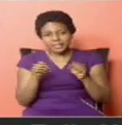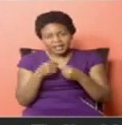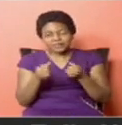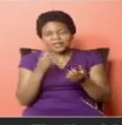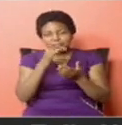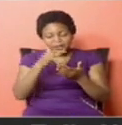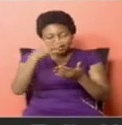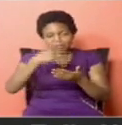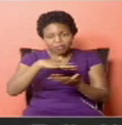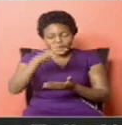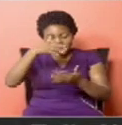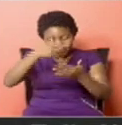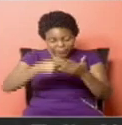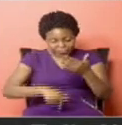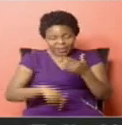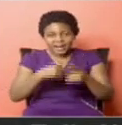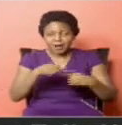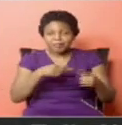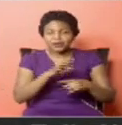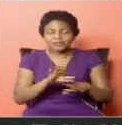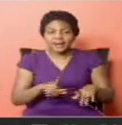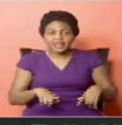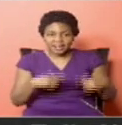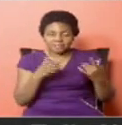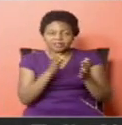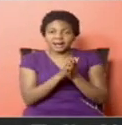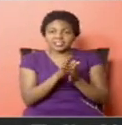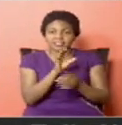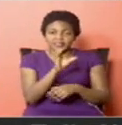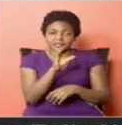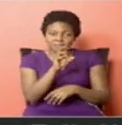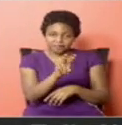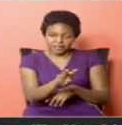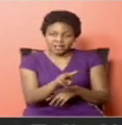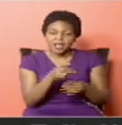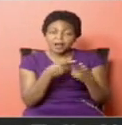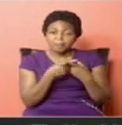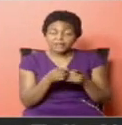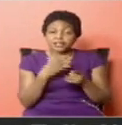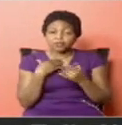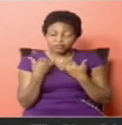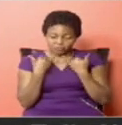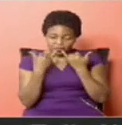to us here, but I would like to say she's